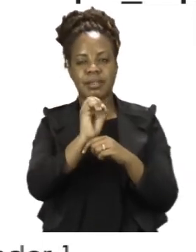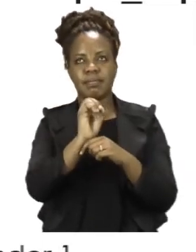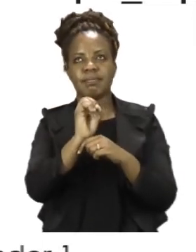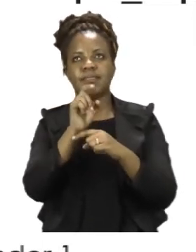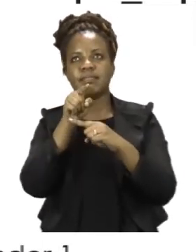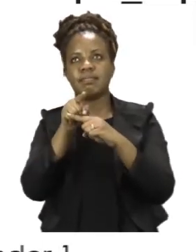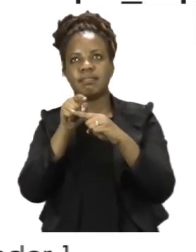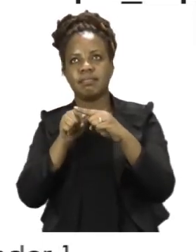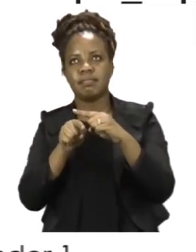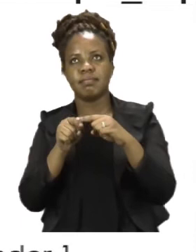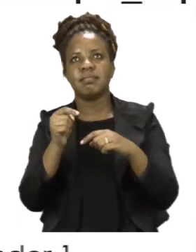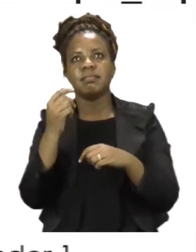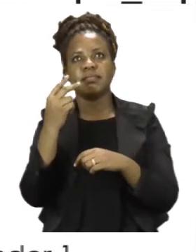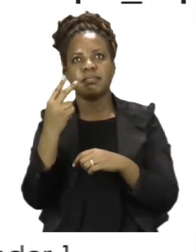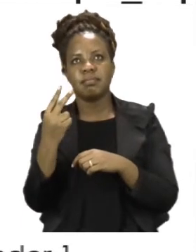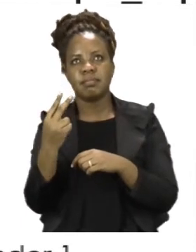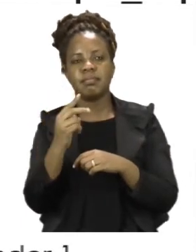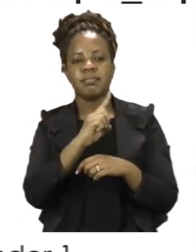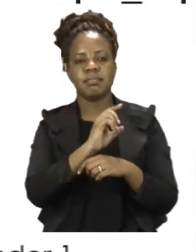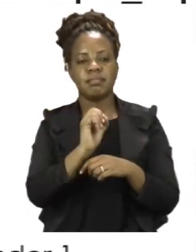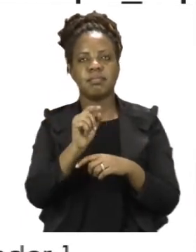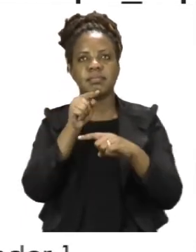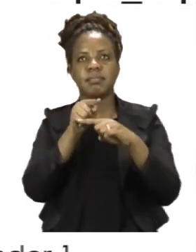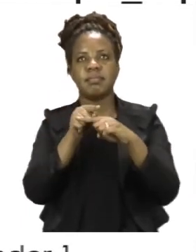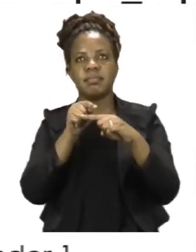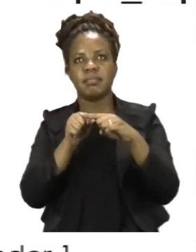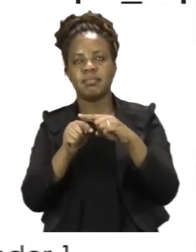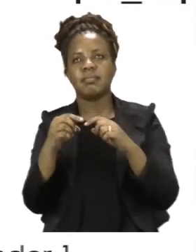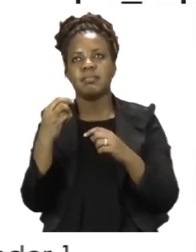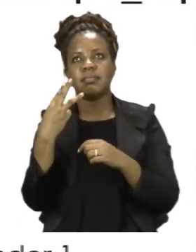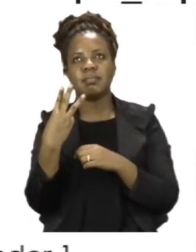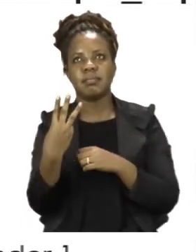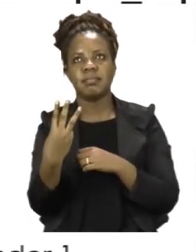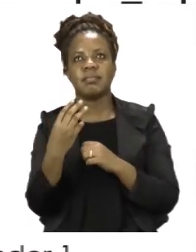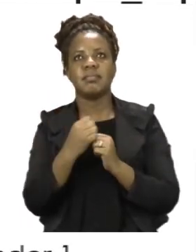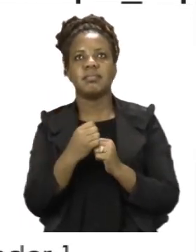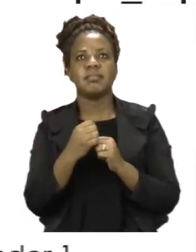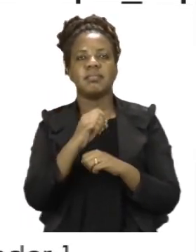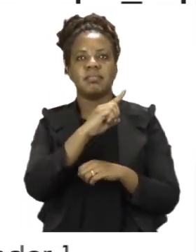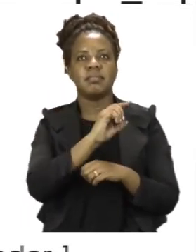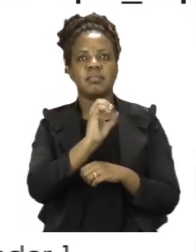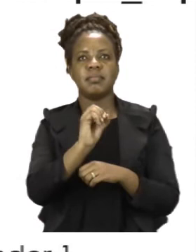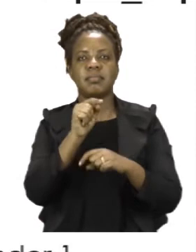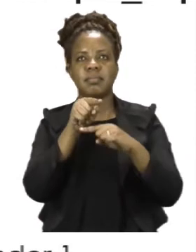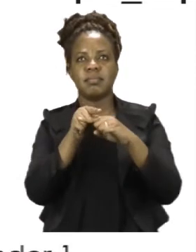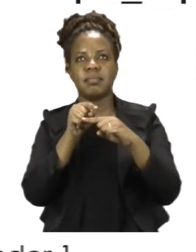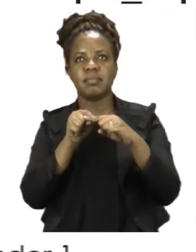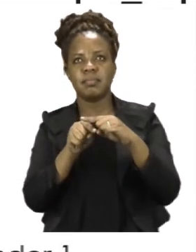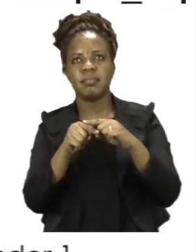divide by 3, then to divide by 4, and then